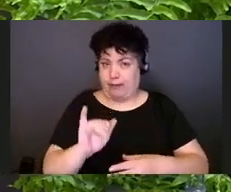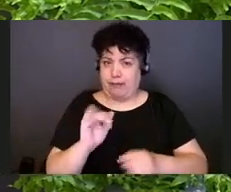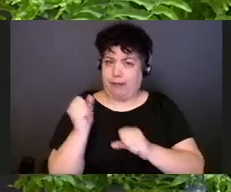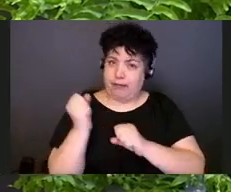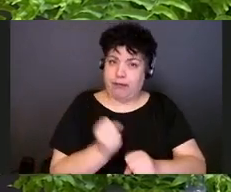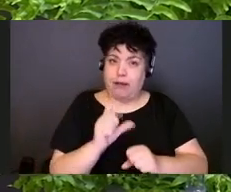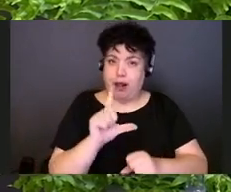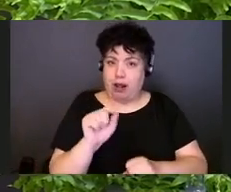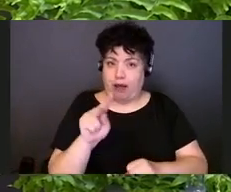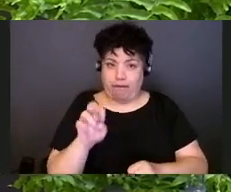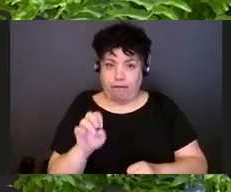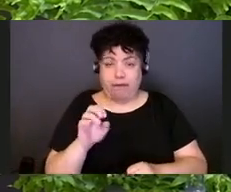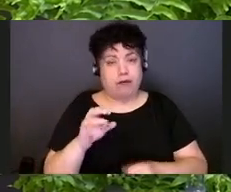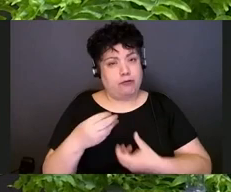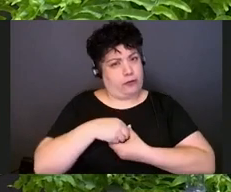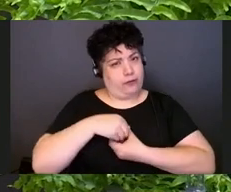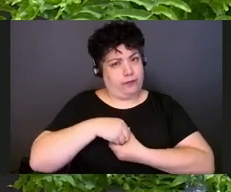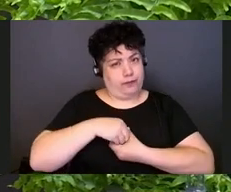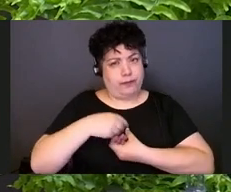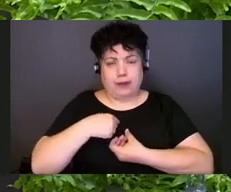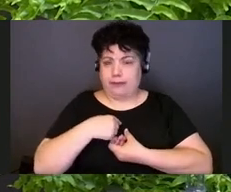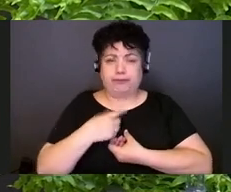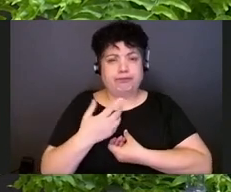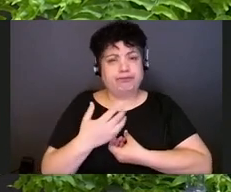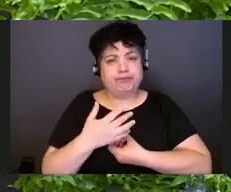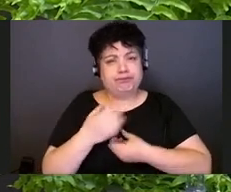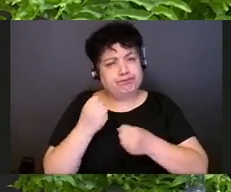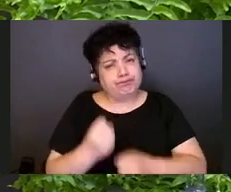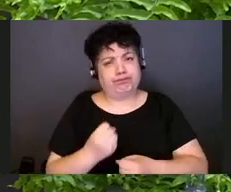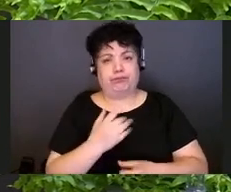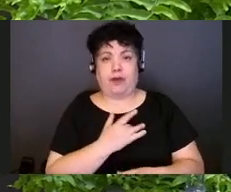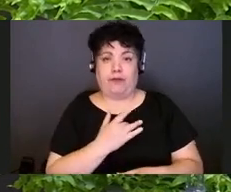my whole life. Mm-hmm. And